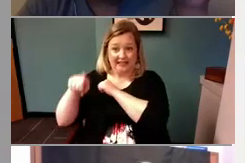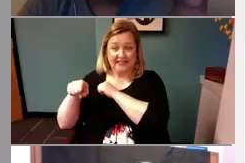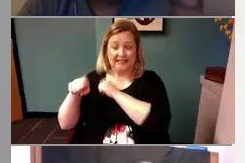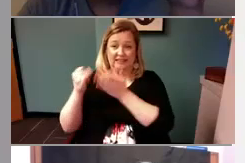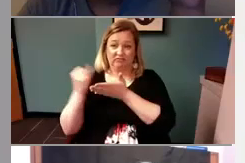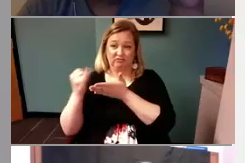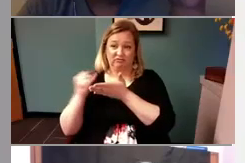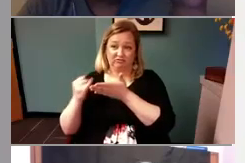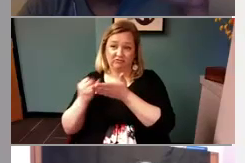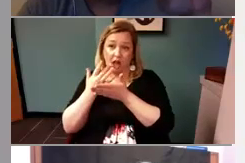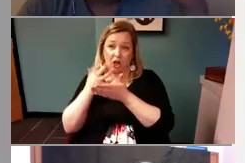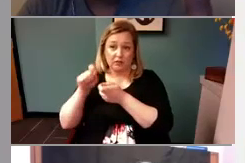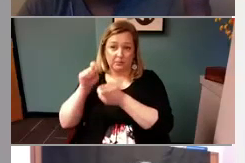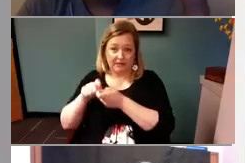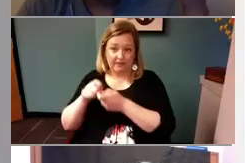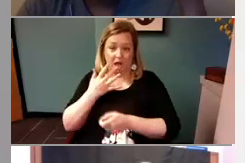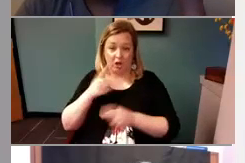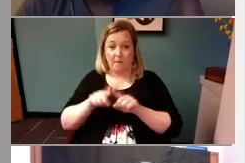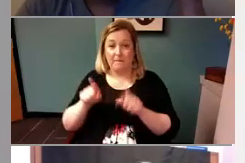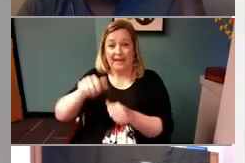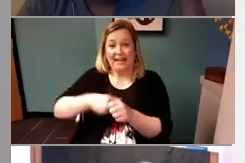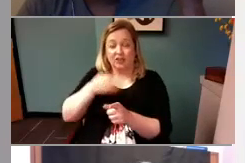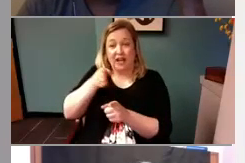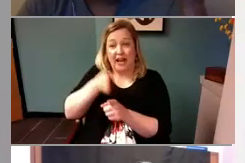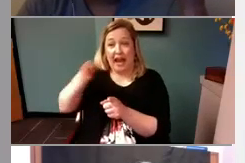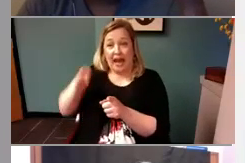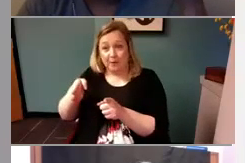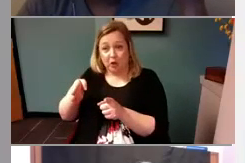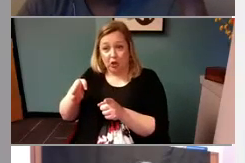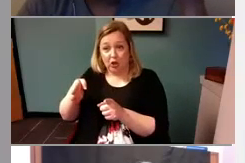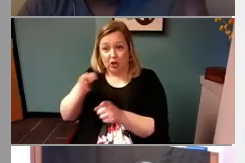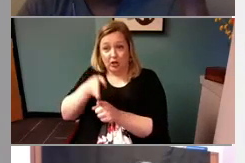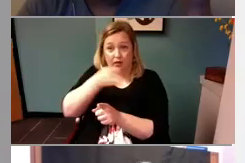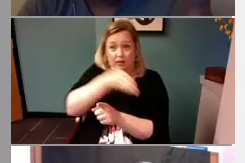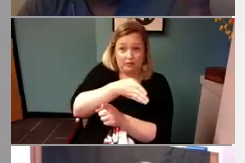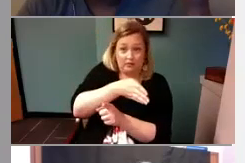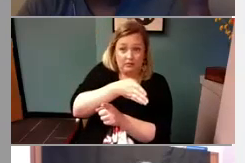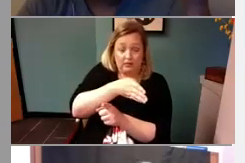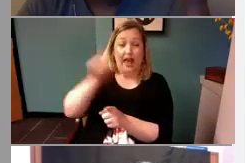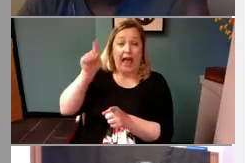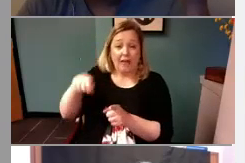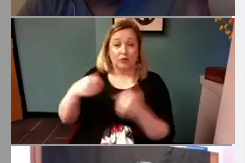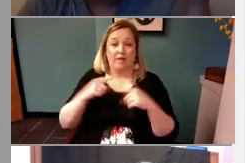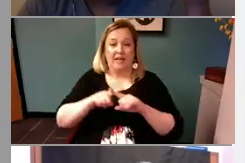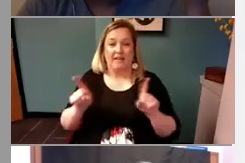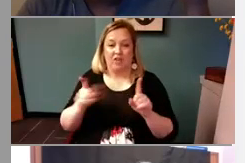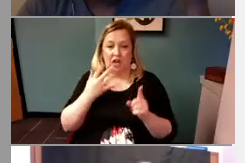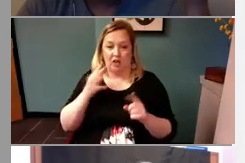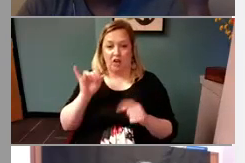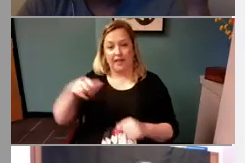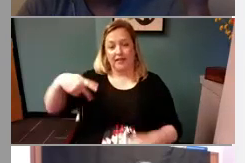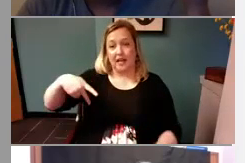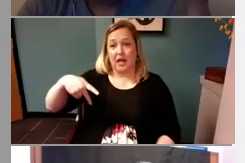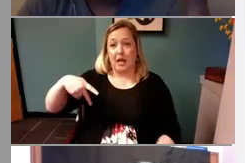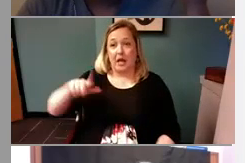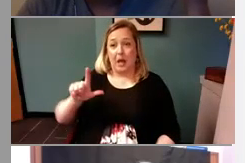every neighboring country would have a different color. We represented that as a planar graph where every country that